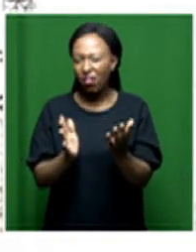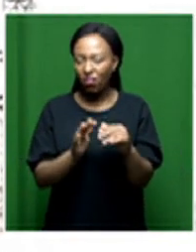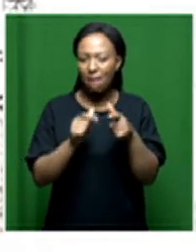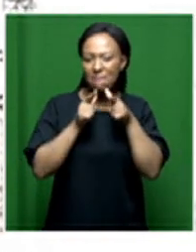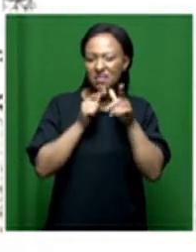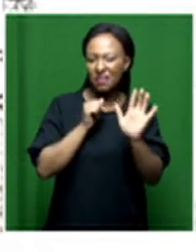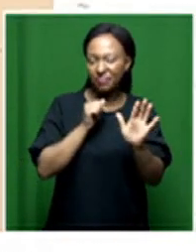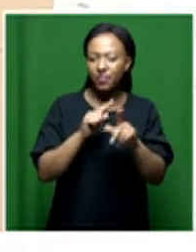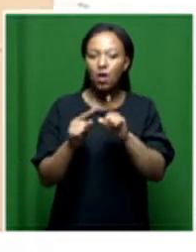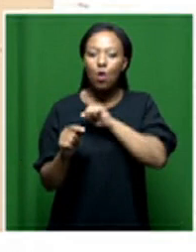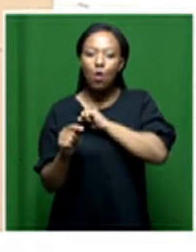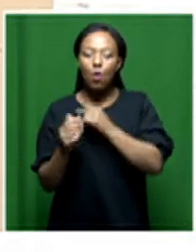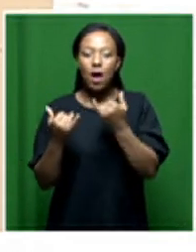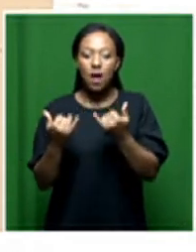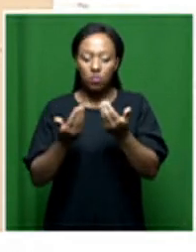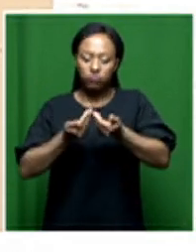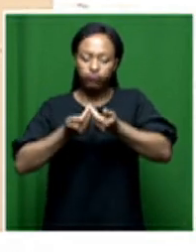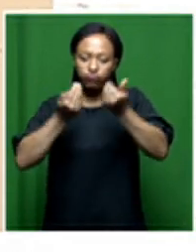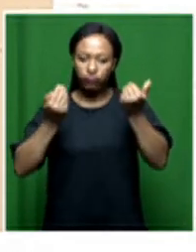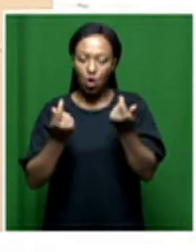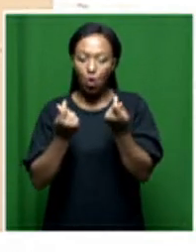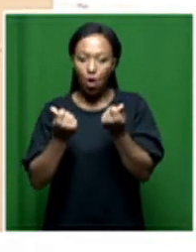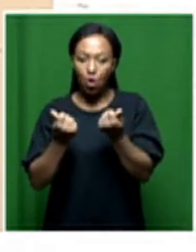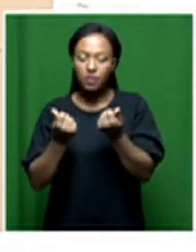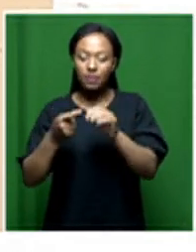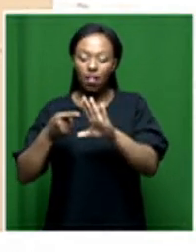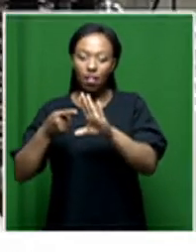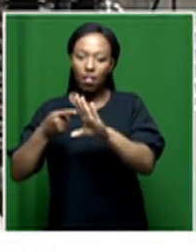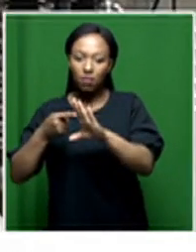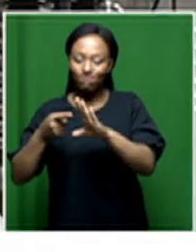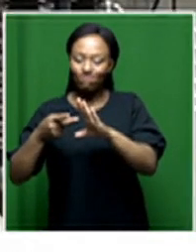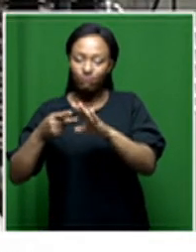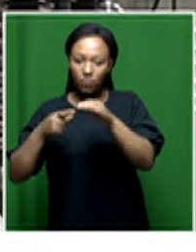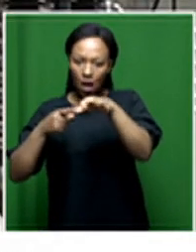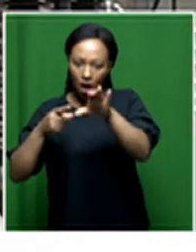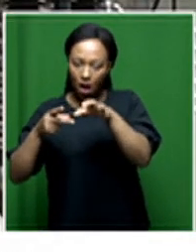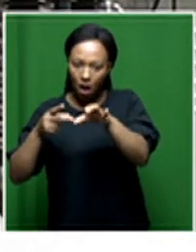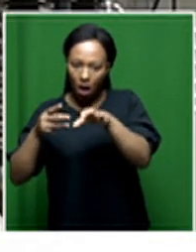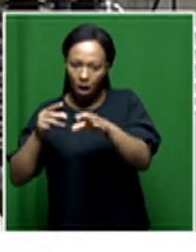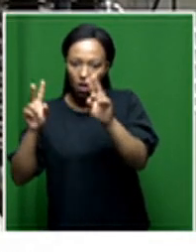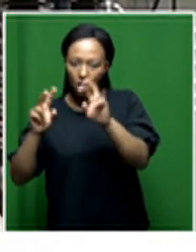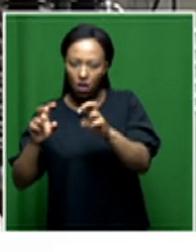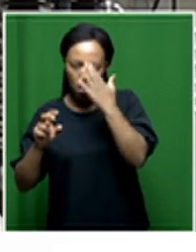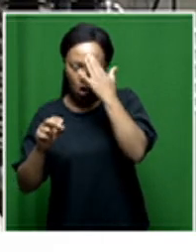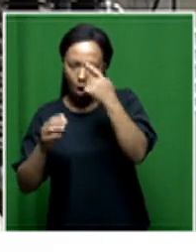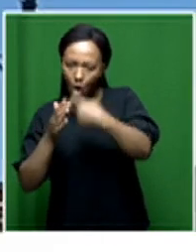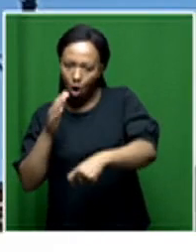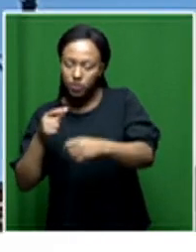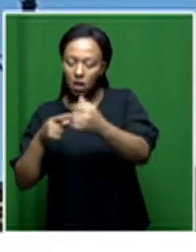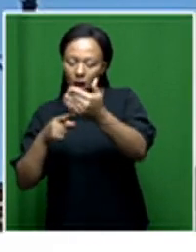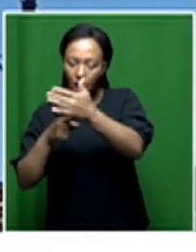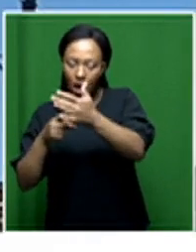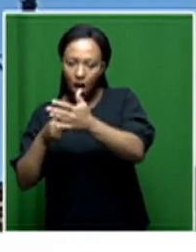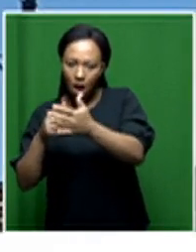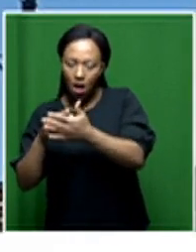is to disaggregate the costs into the different components so that people are more conscious. If you don't put a